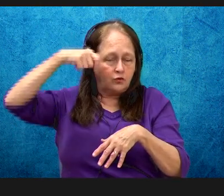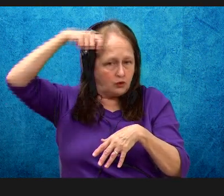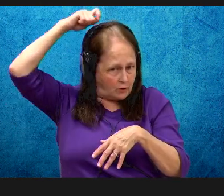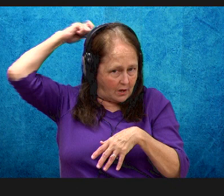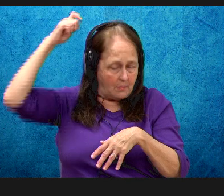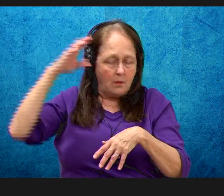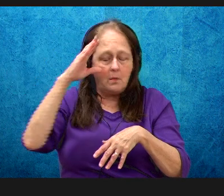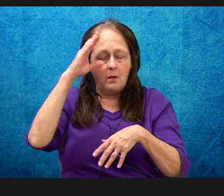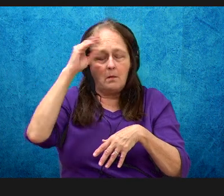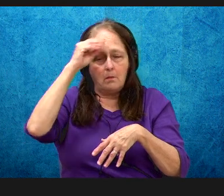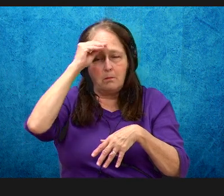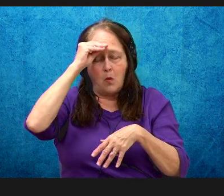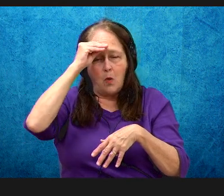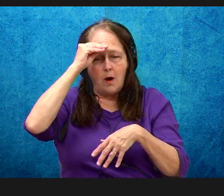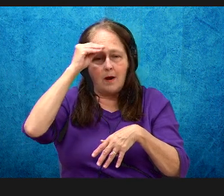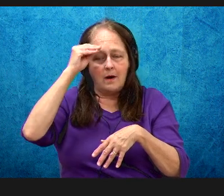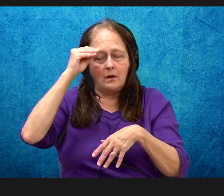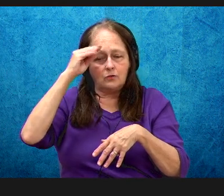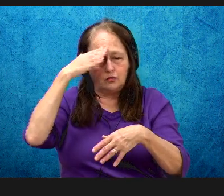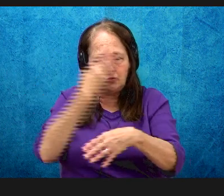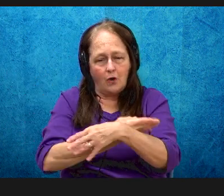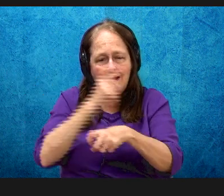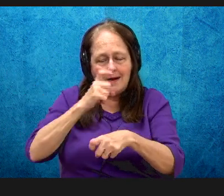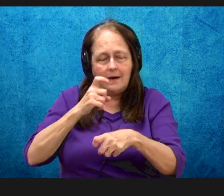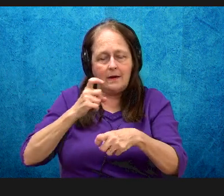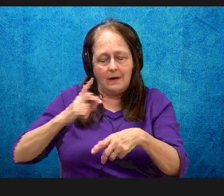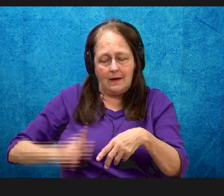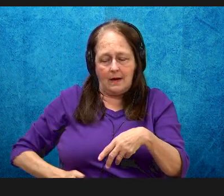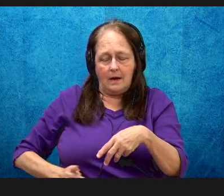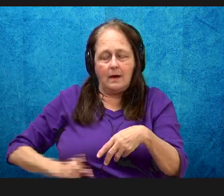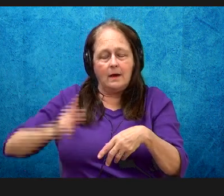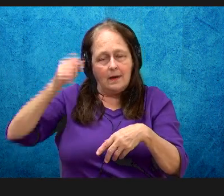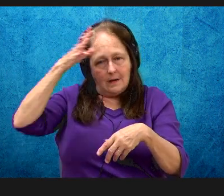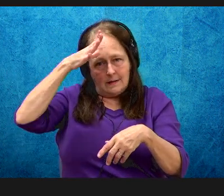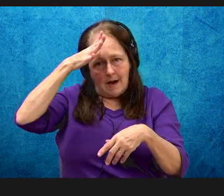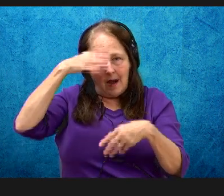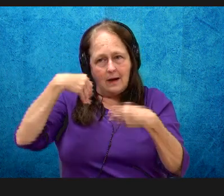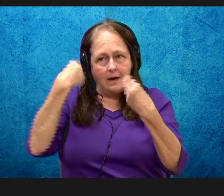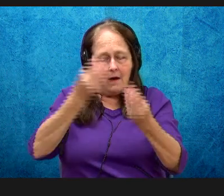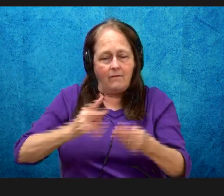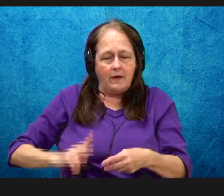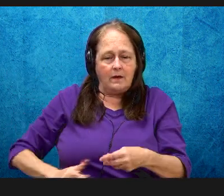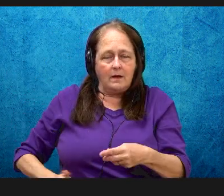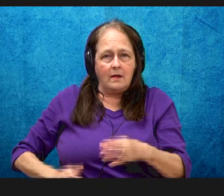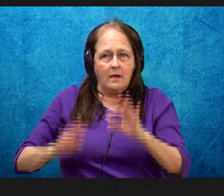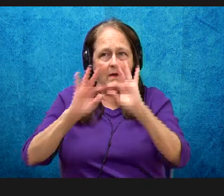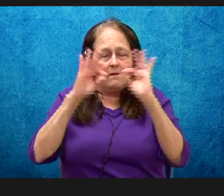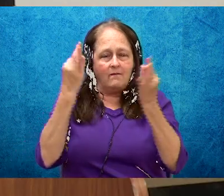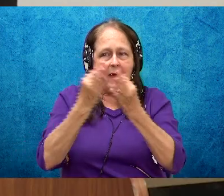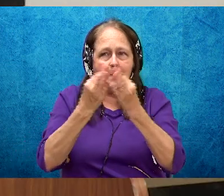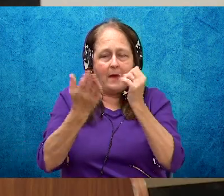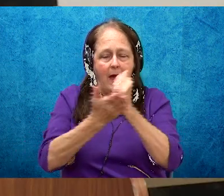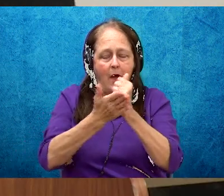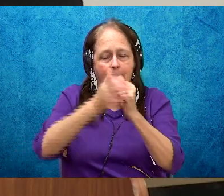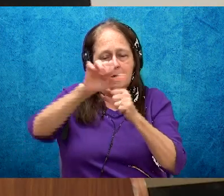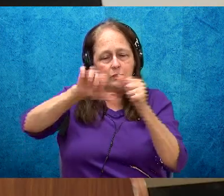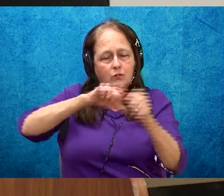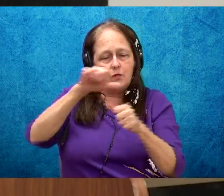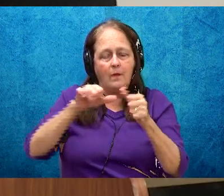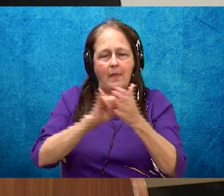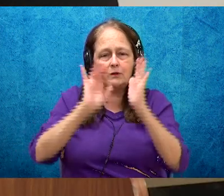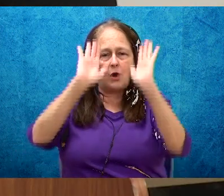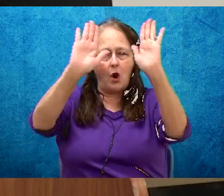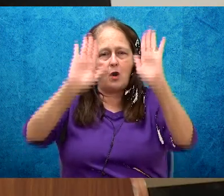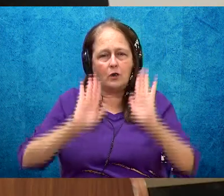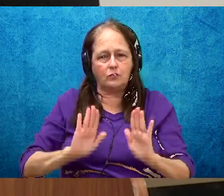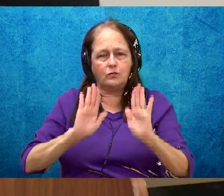needed a kidney. Dad gave it. You are correct. The family helps each other. They're awesome.